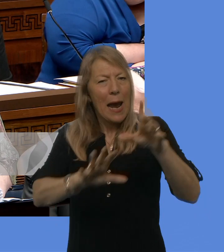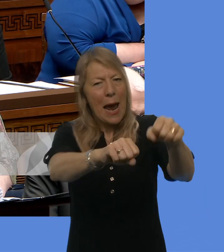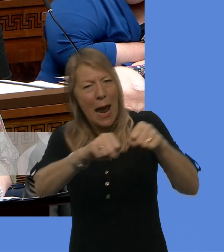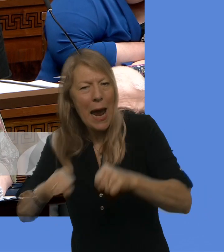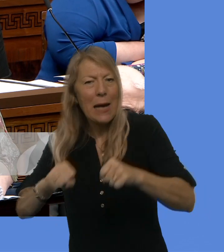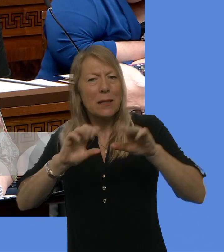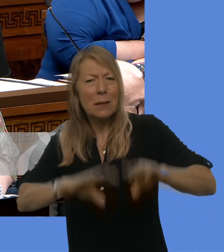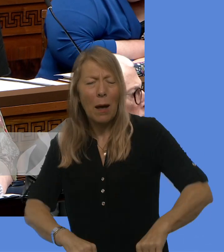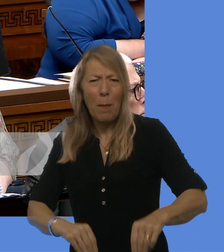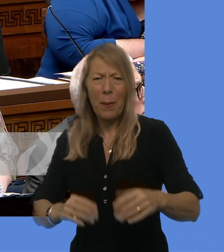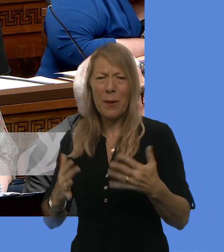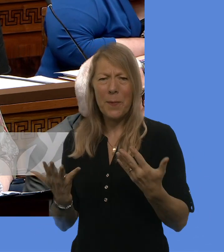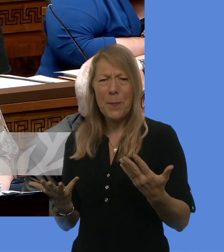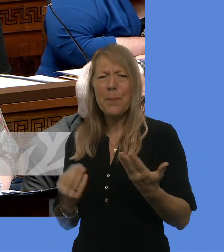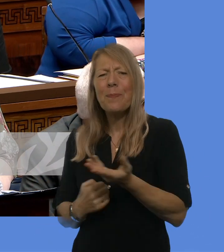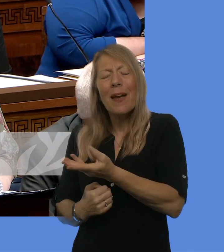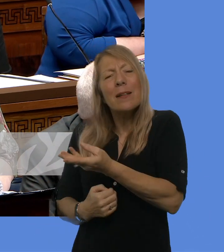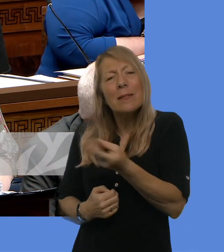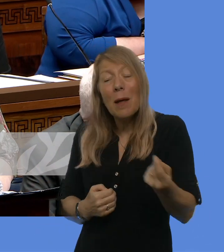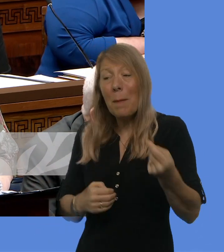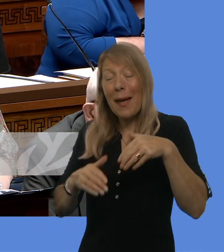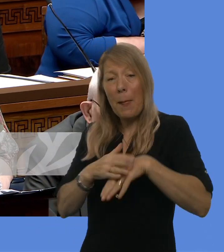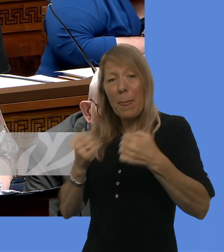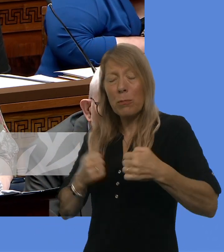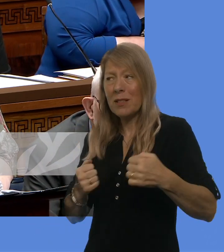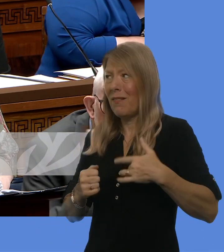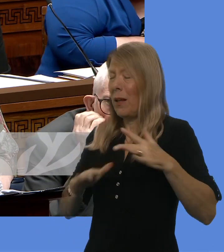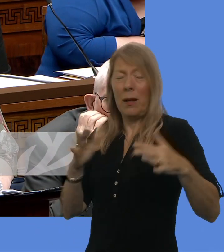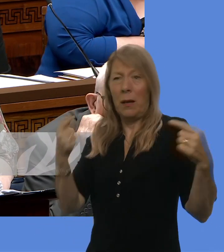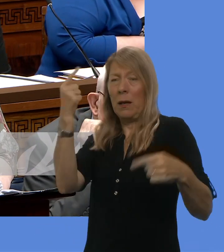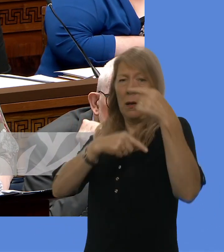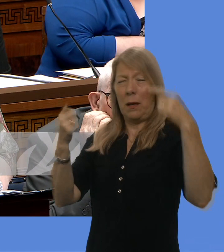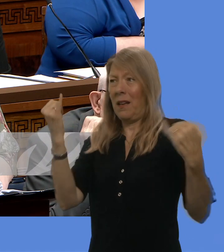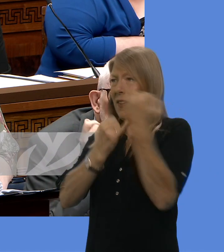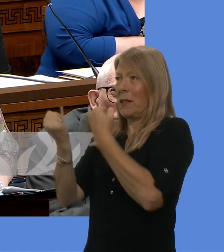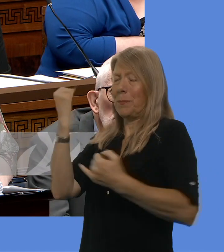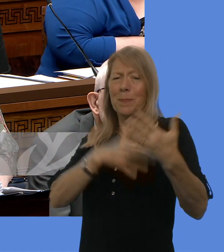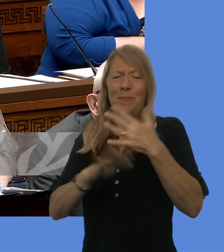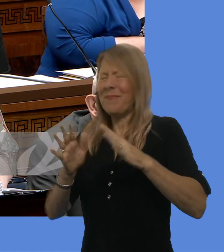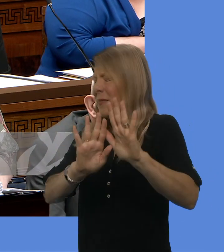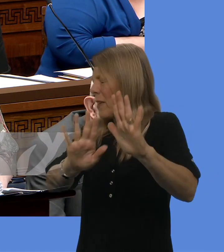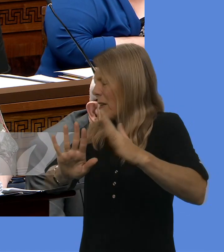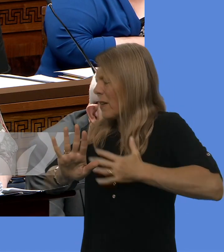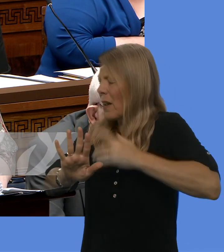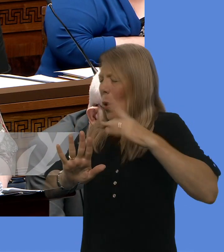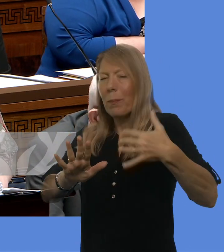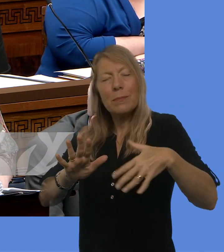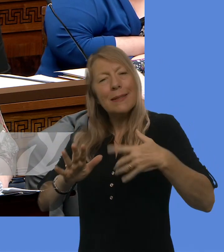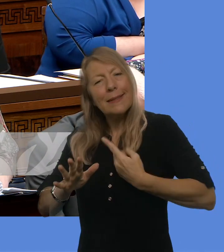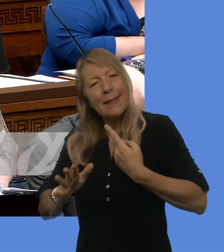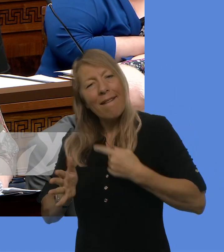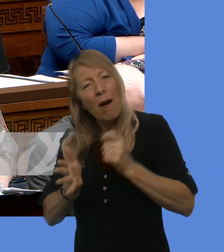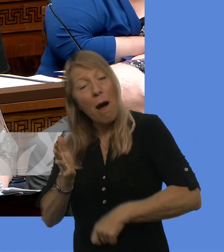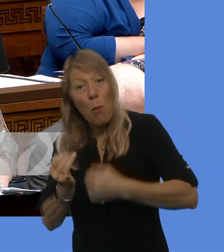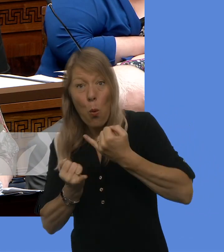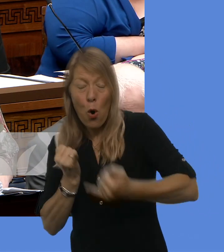vulnerable prisoners, feeling more unsafe, and levels of self-harm tend to increase. Prisoners in general are cooperative when they are treated with